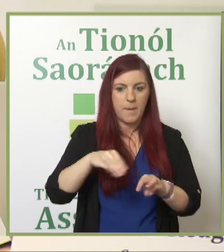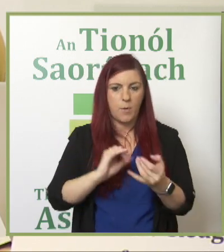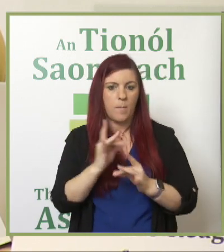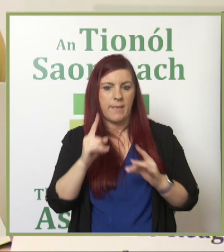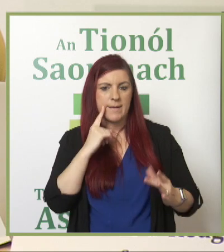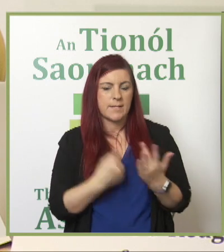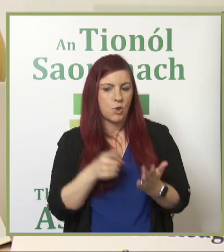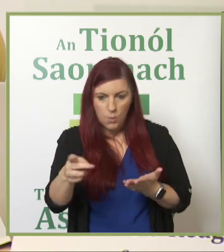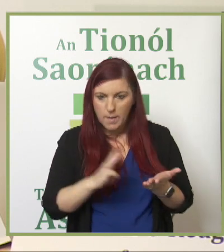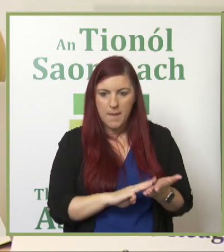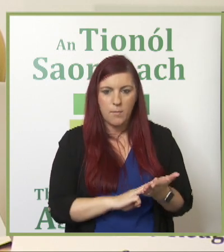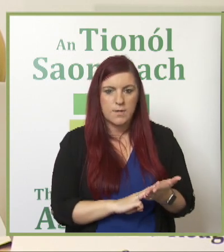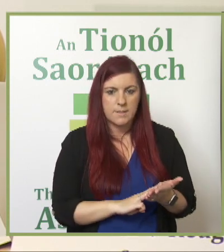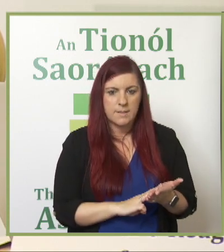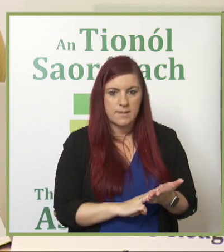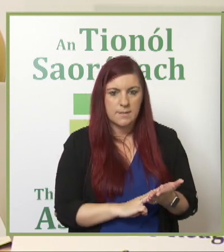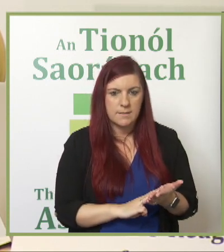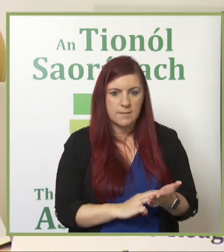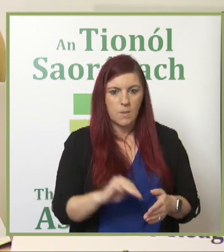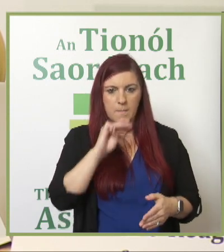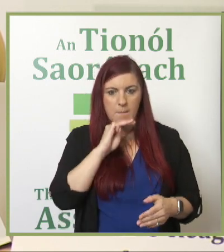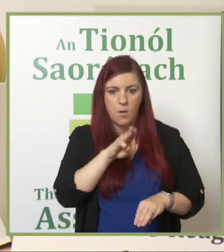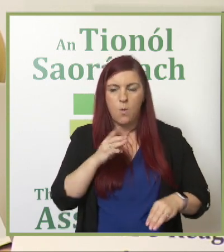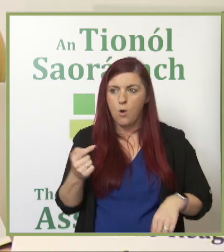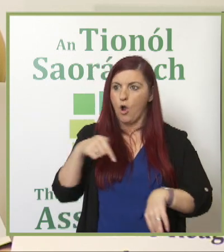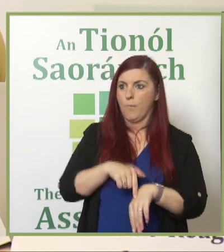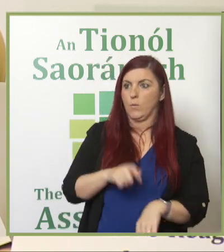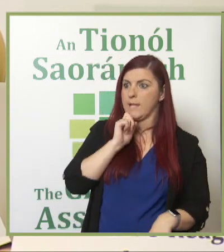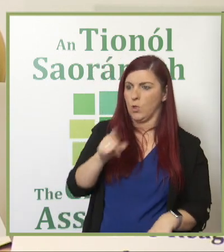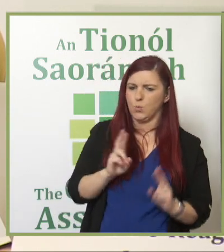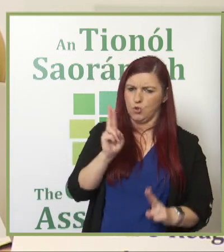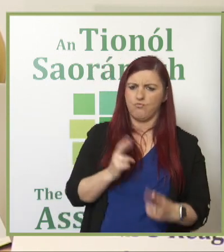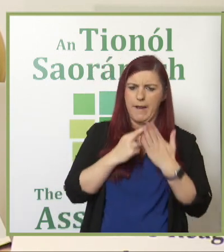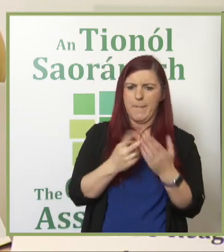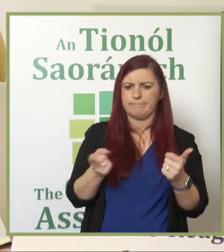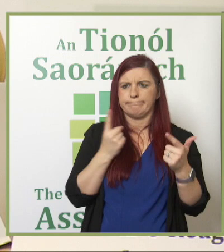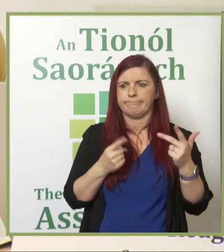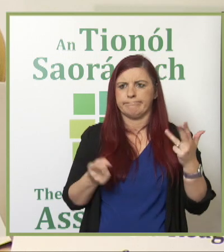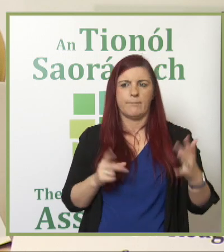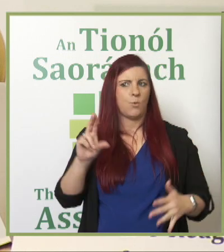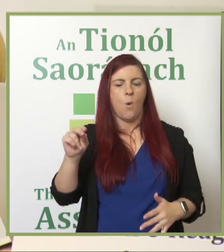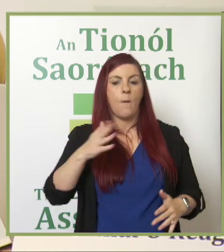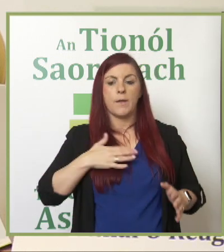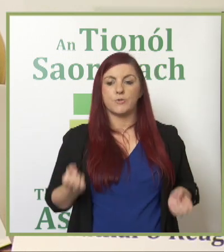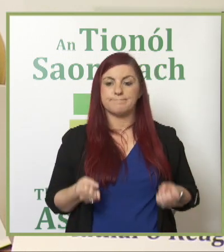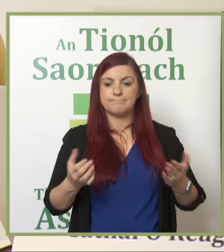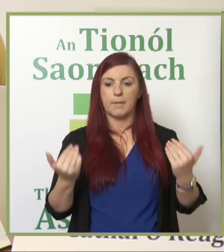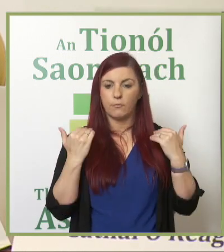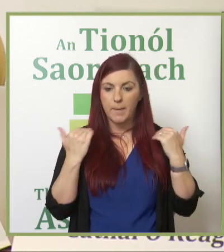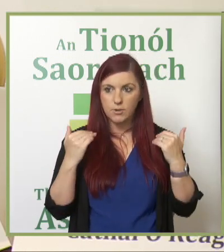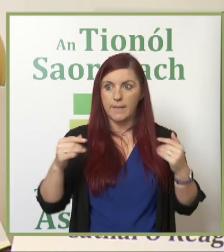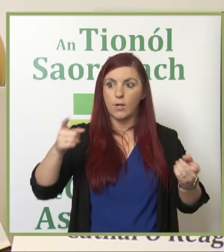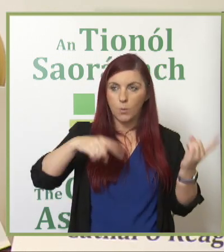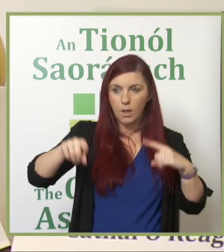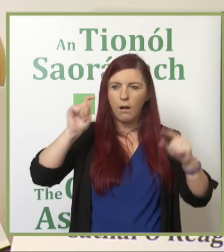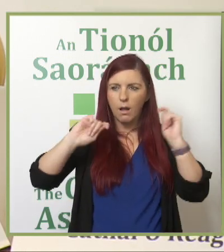They won't be advocating. They won't be setting recommendations for us. They'll be giving information to help you, as John just quite